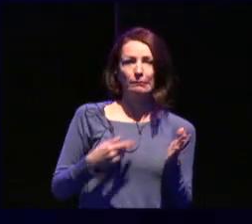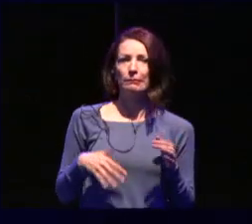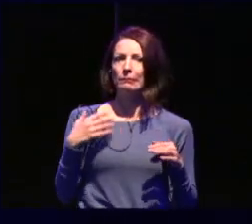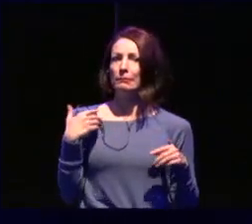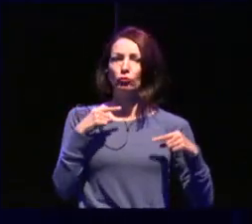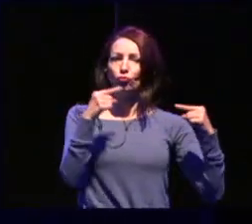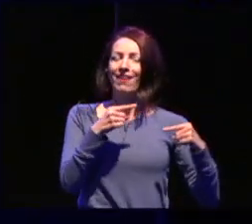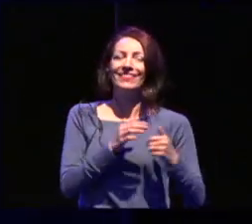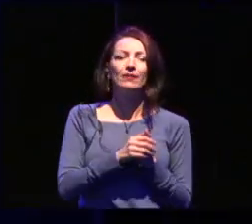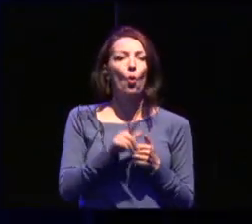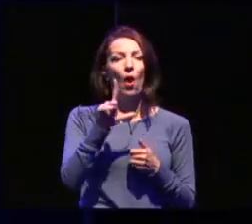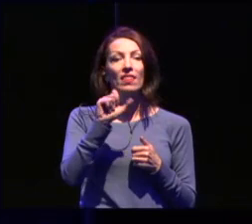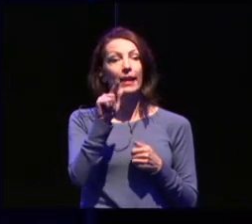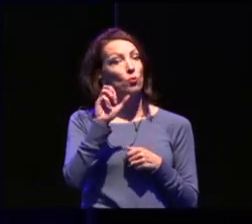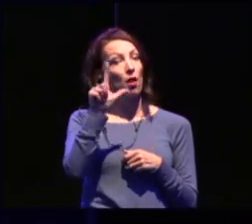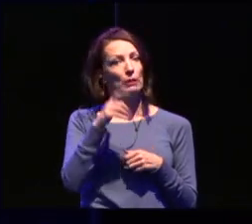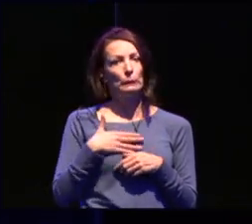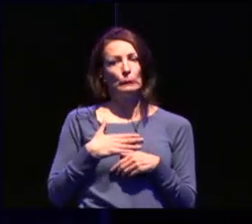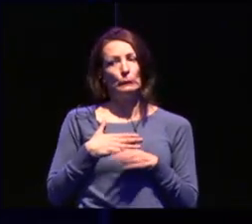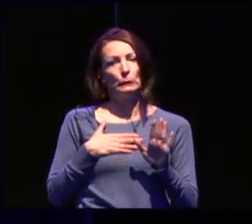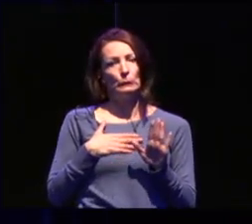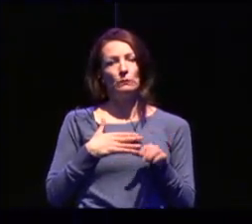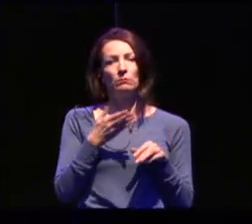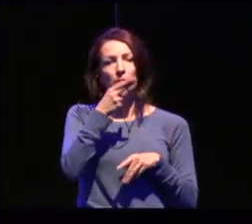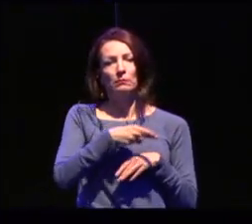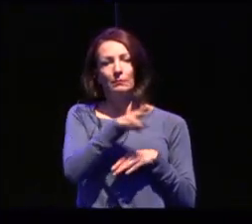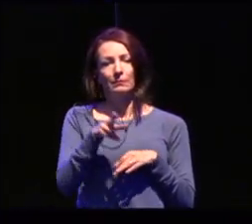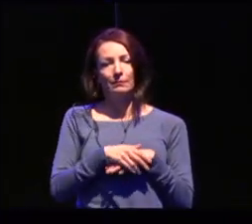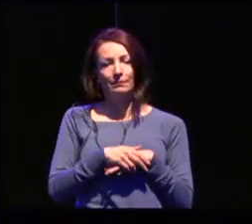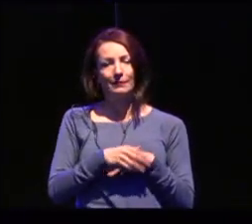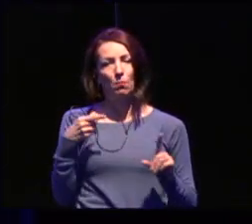know, or literal. Woo, if you're literalist, God bless you. But anyway,